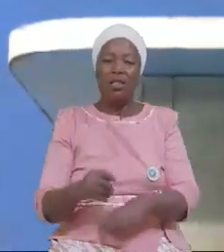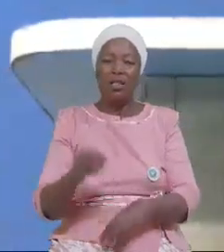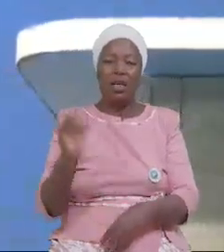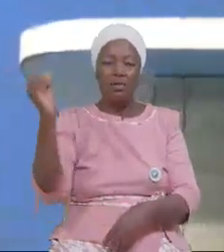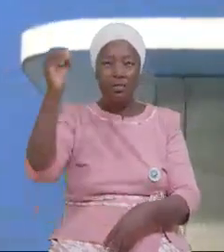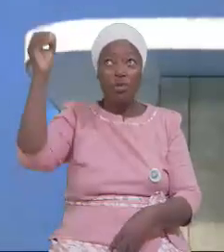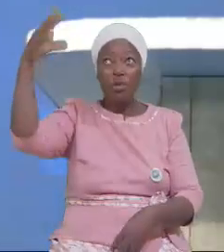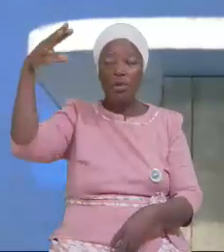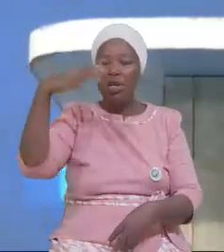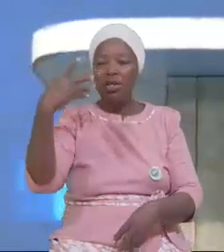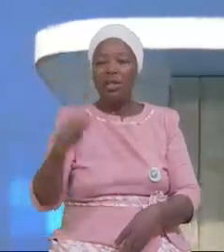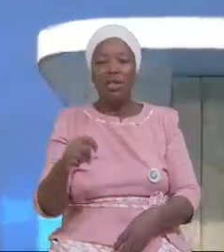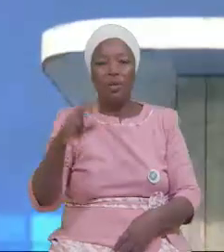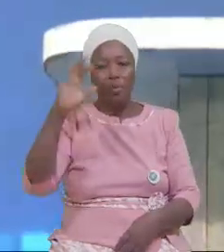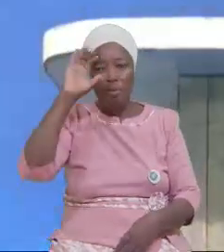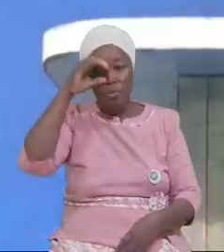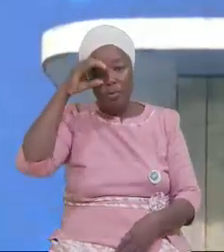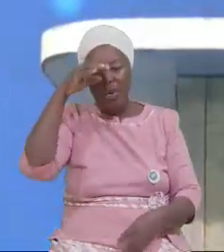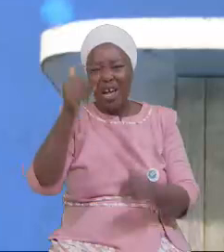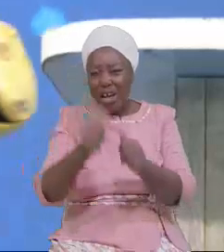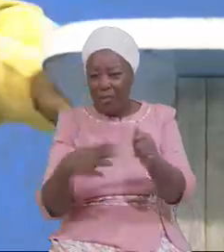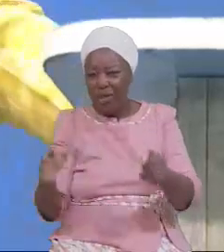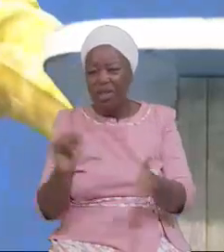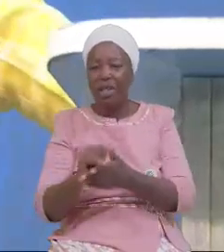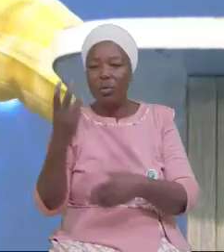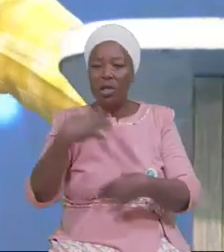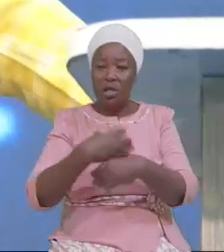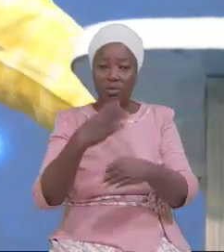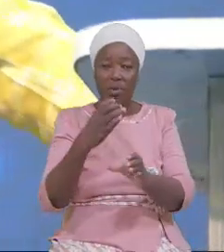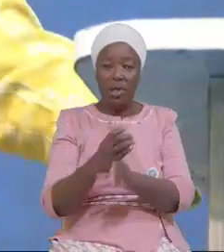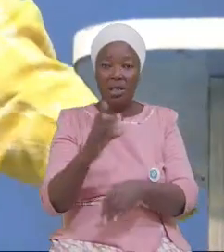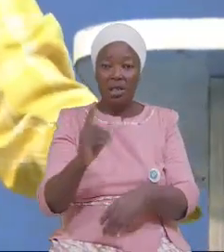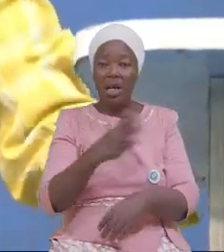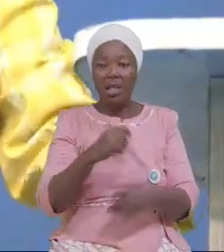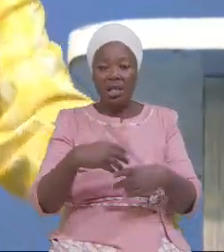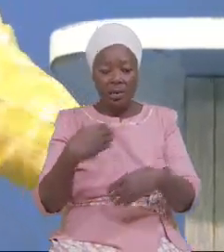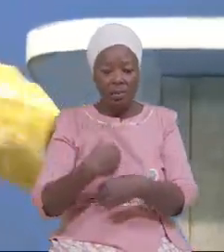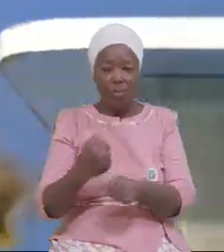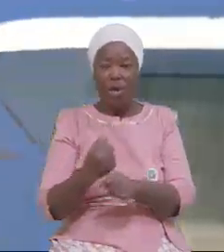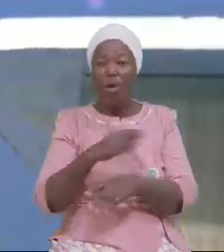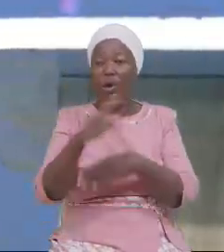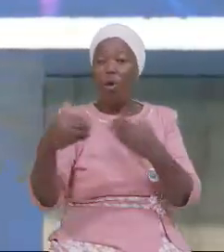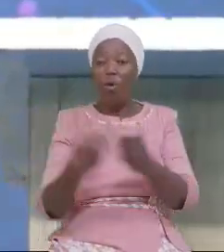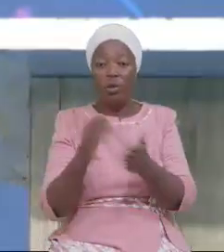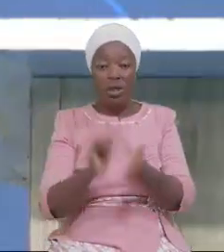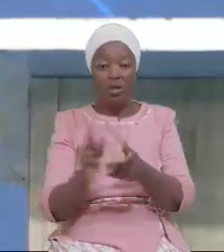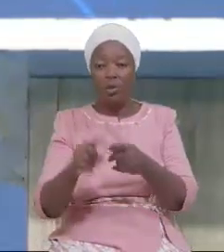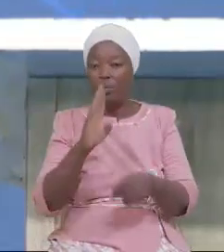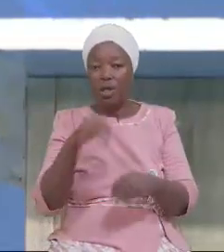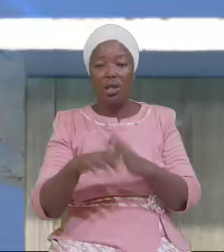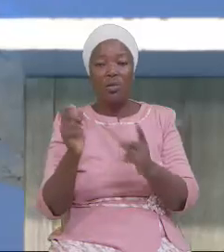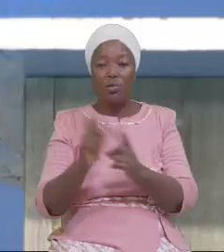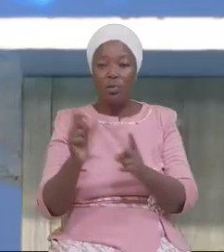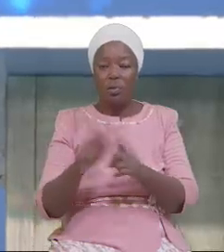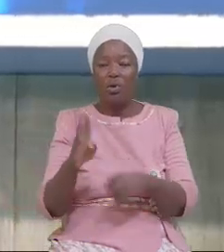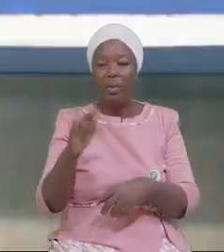moon, everything that was created, and he calls it all the worlds, by whom